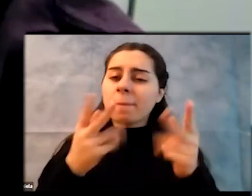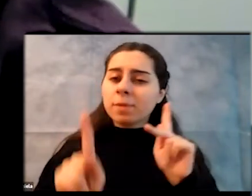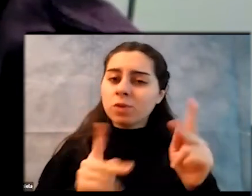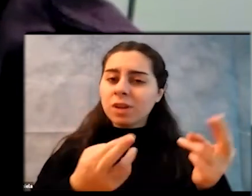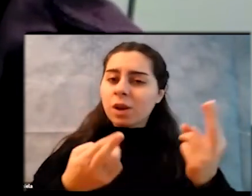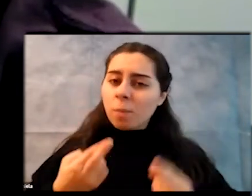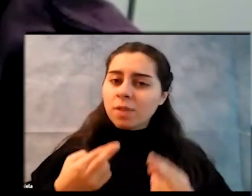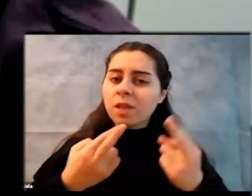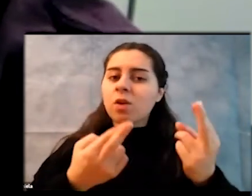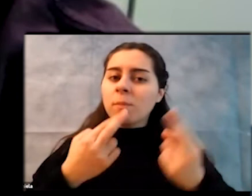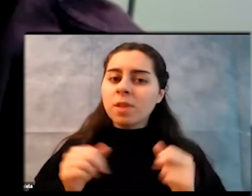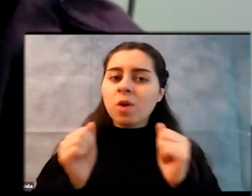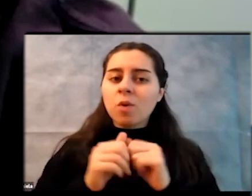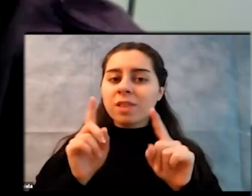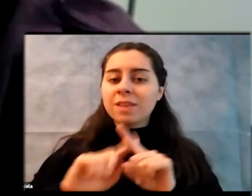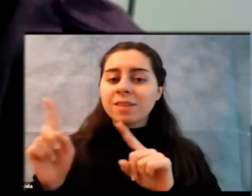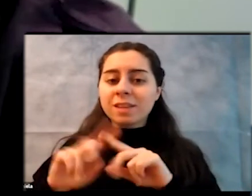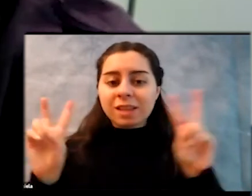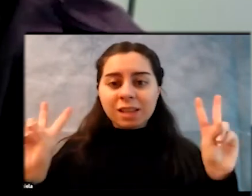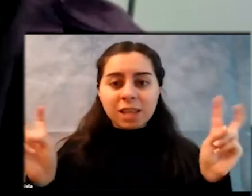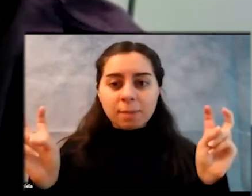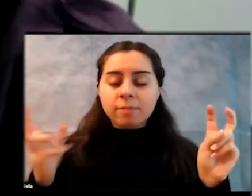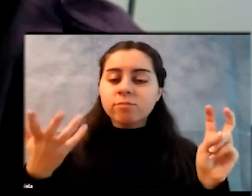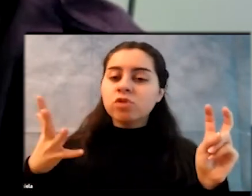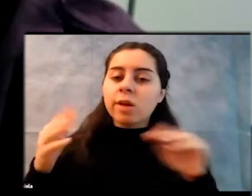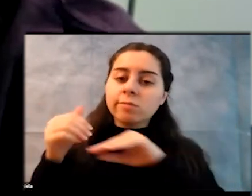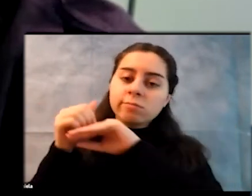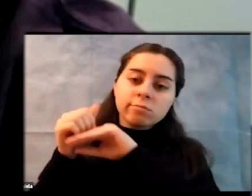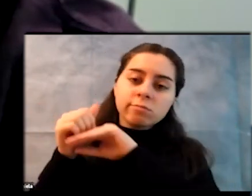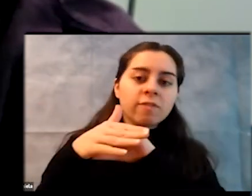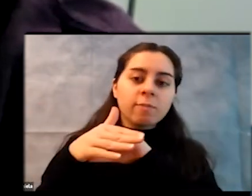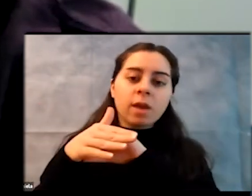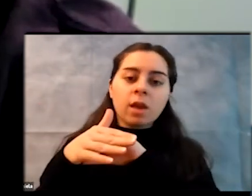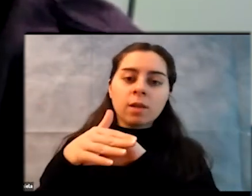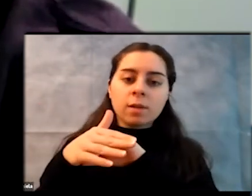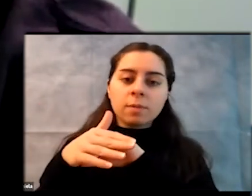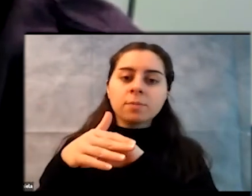different topics. So we sent out an email, a survey,